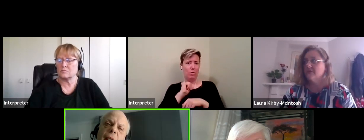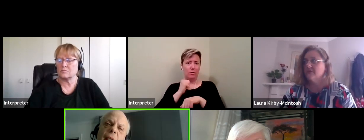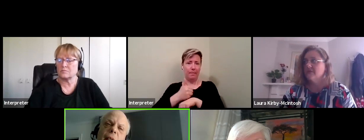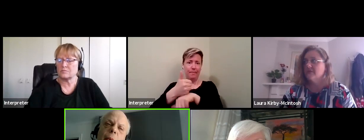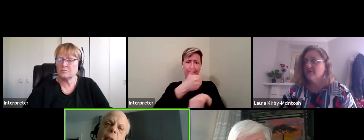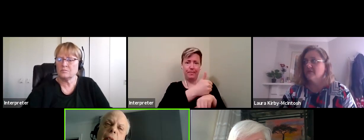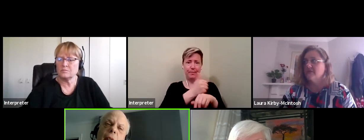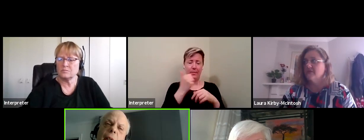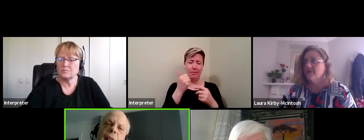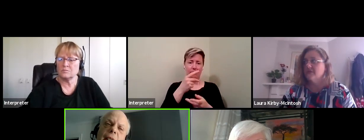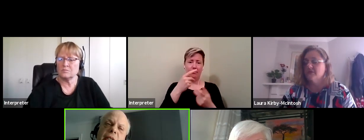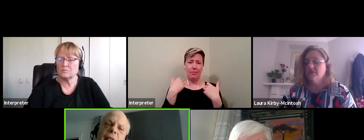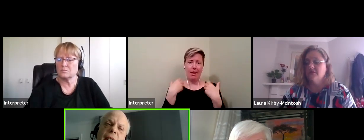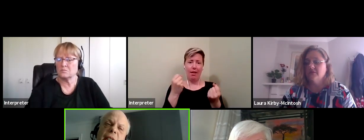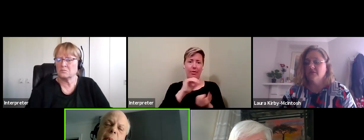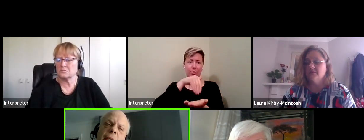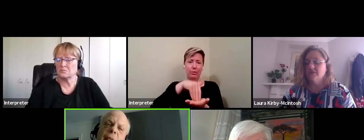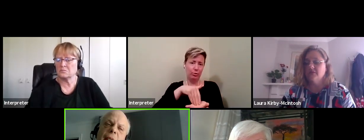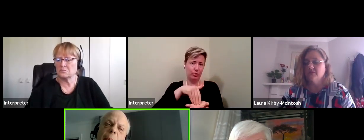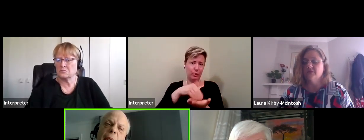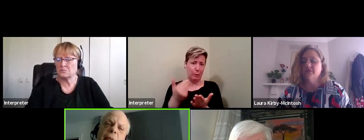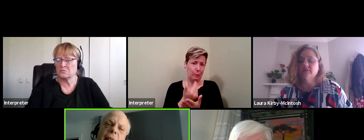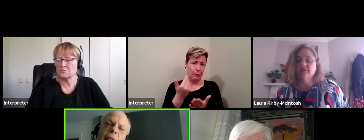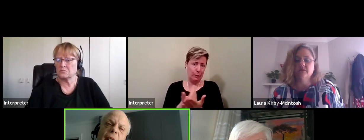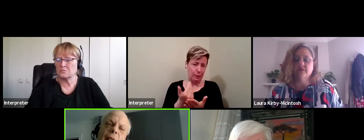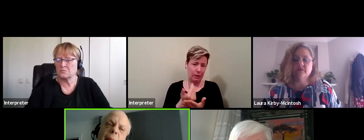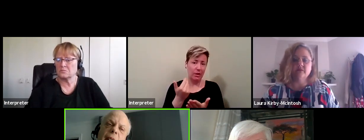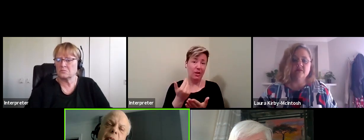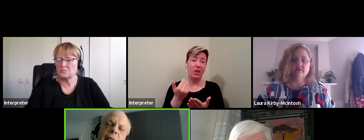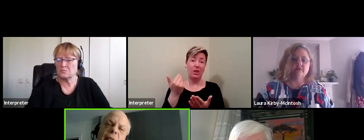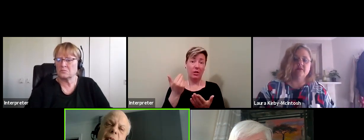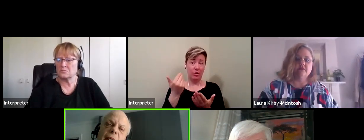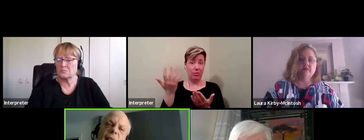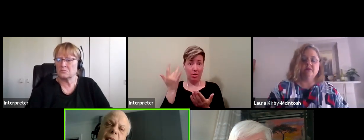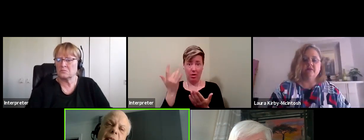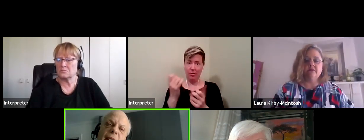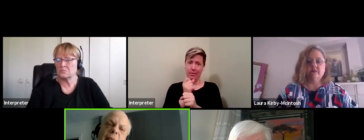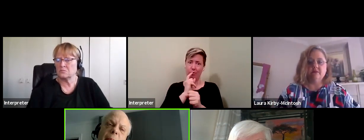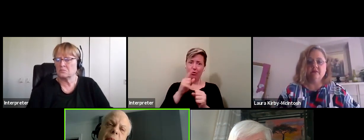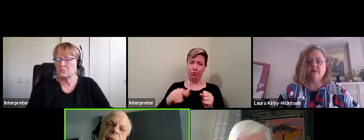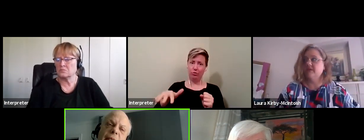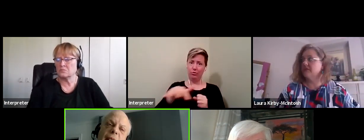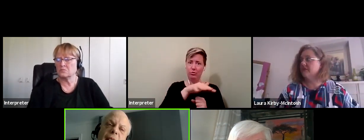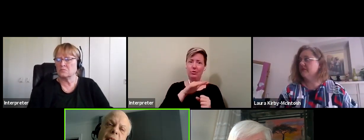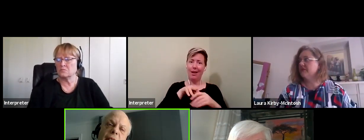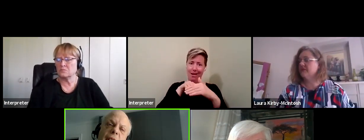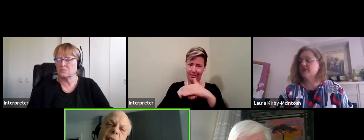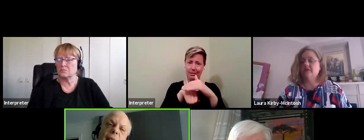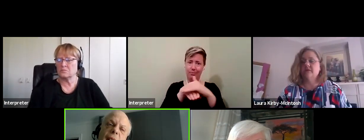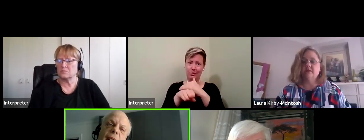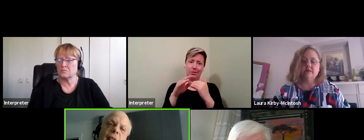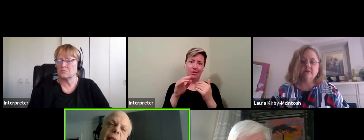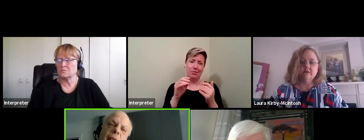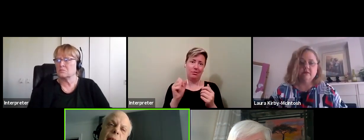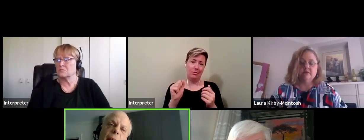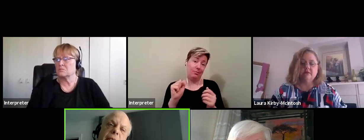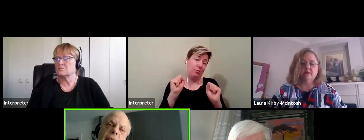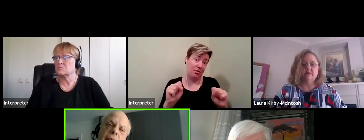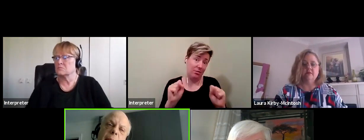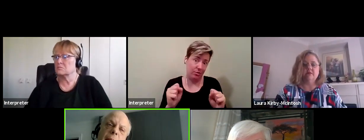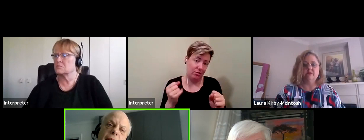deciding where to go or how to set these up so that the built environment is as accessible as they can achieve given